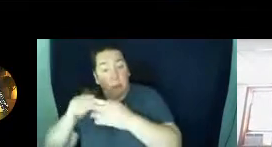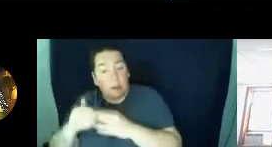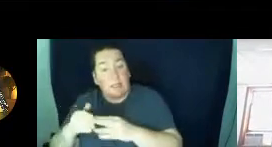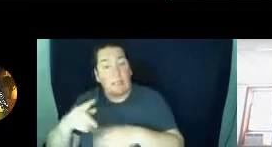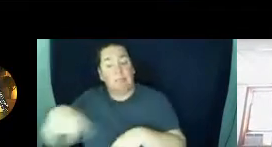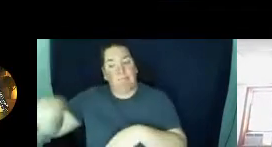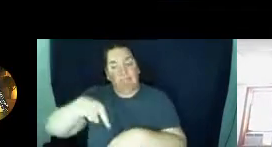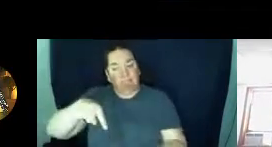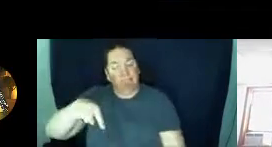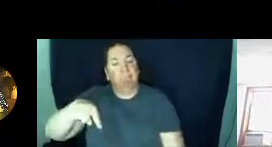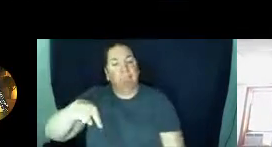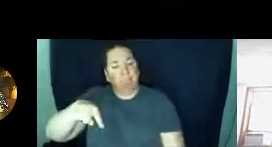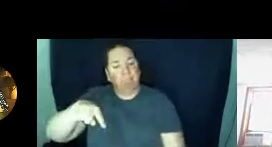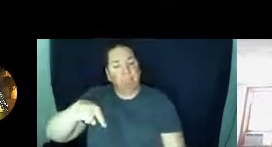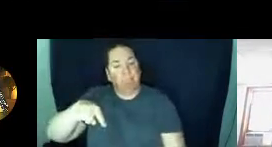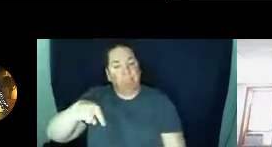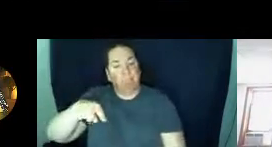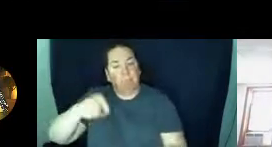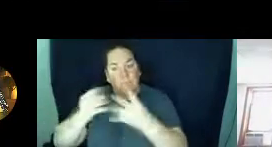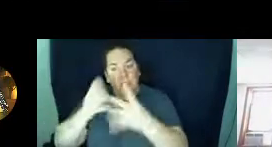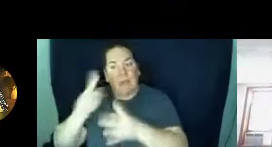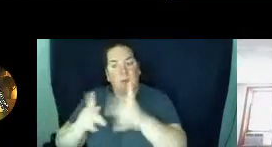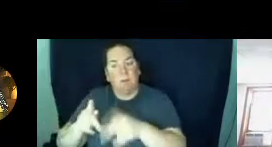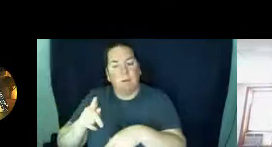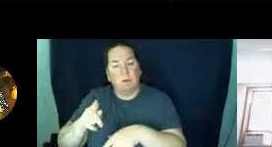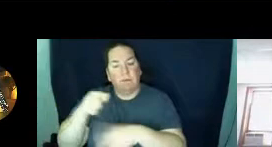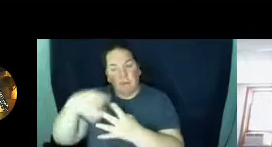people in the LGBTQ community and outside the